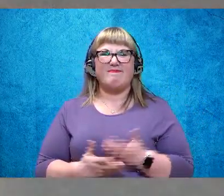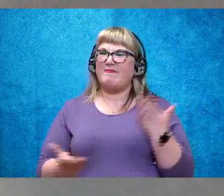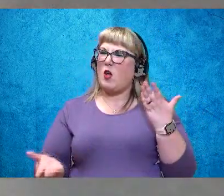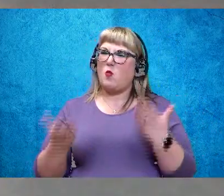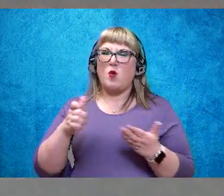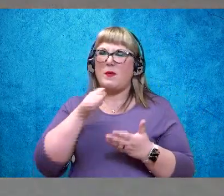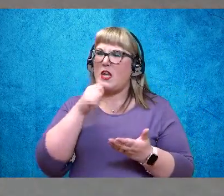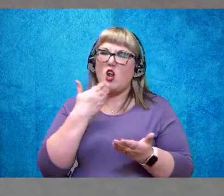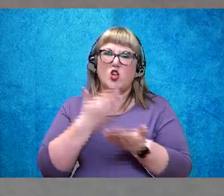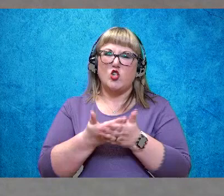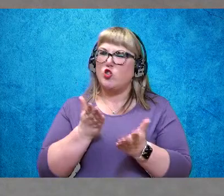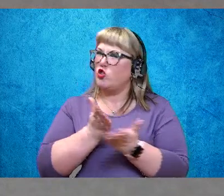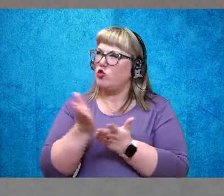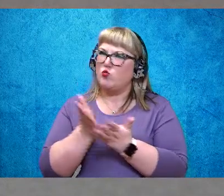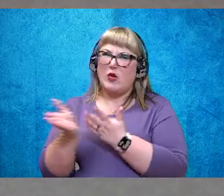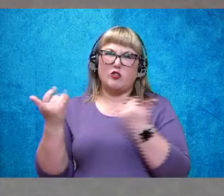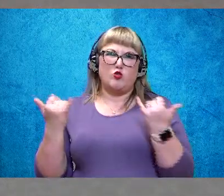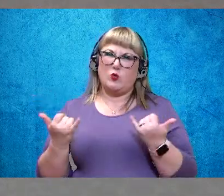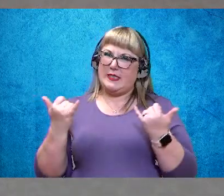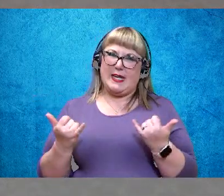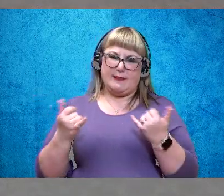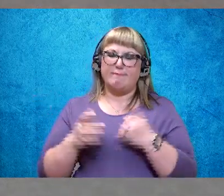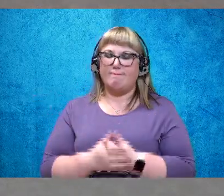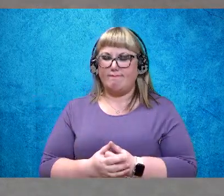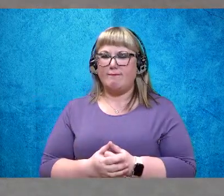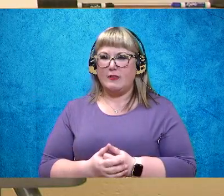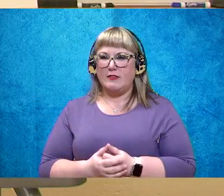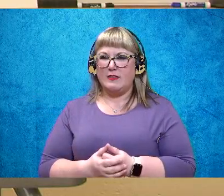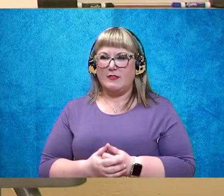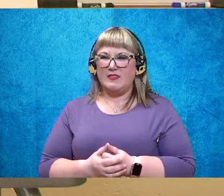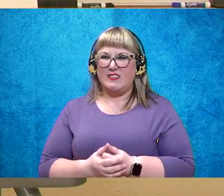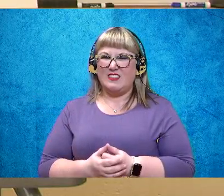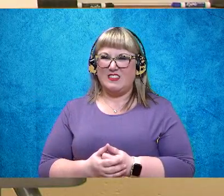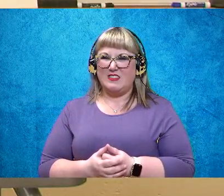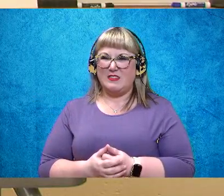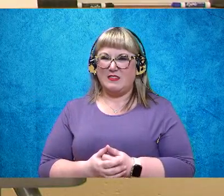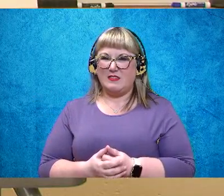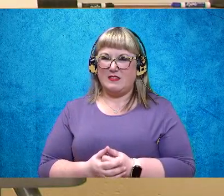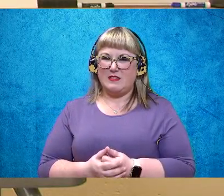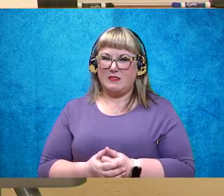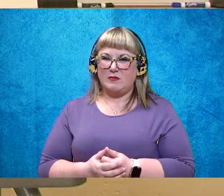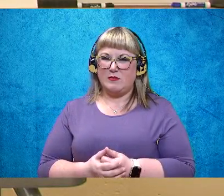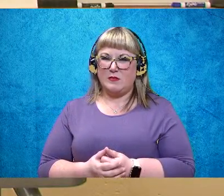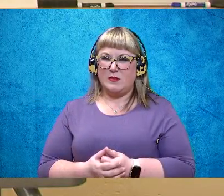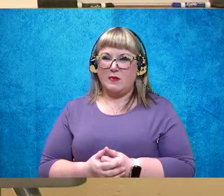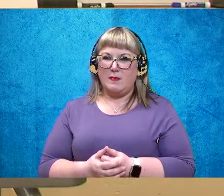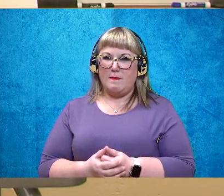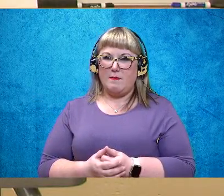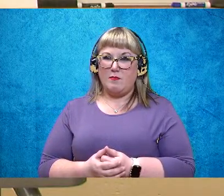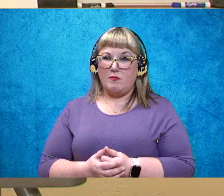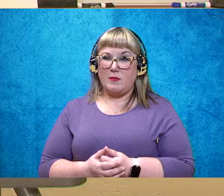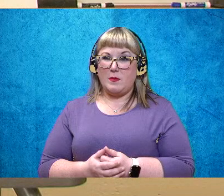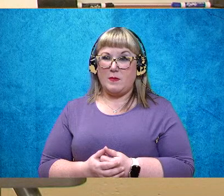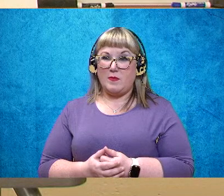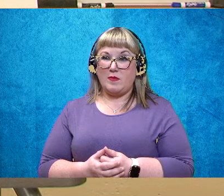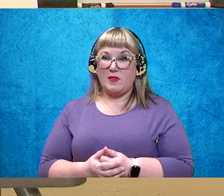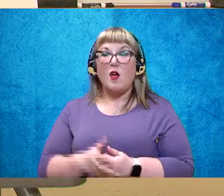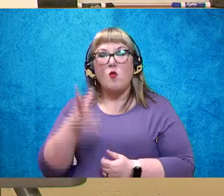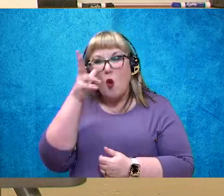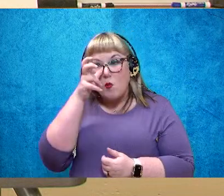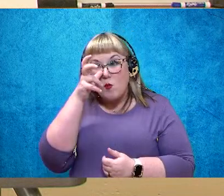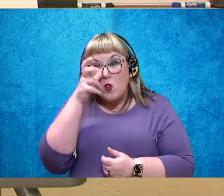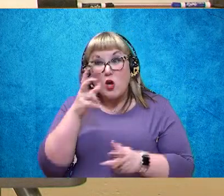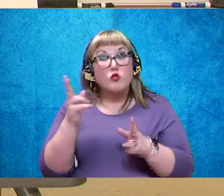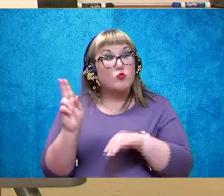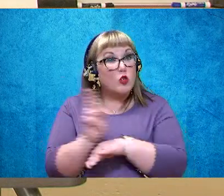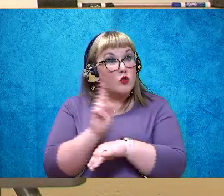best strategy to use for collections that are really over 5 objects. So for my bugs, we are